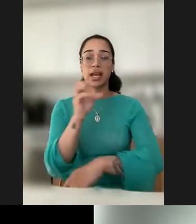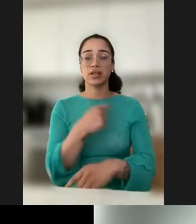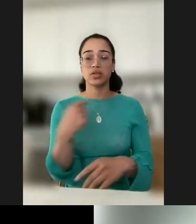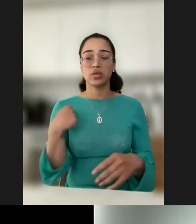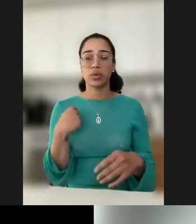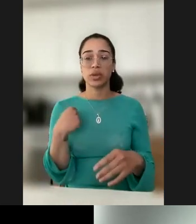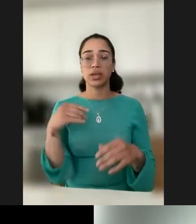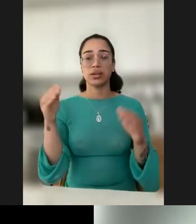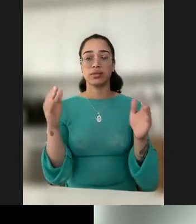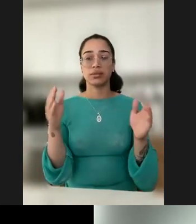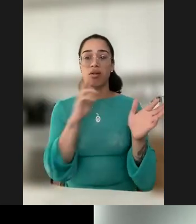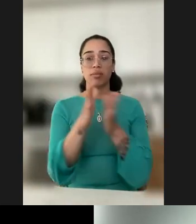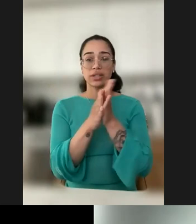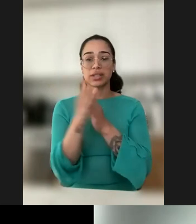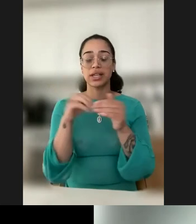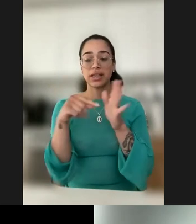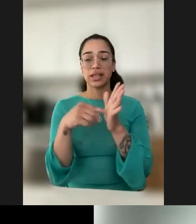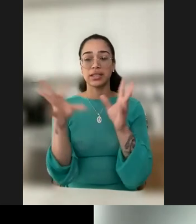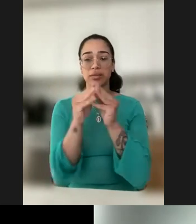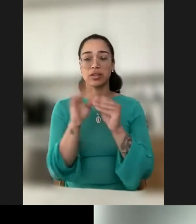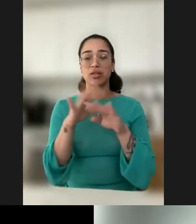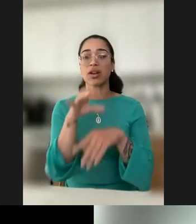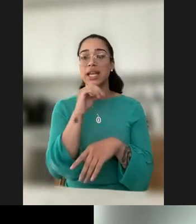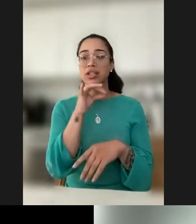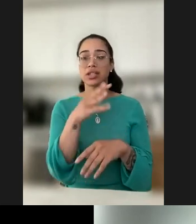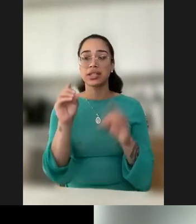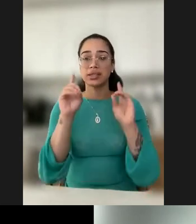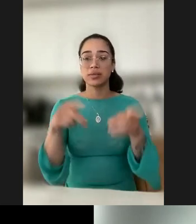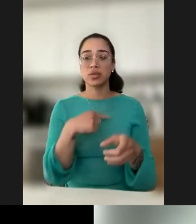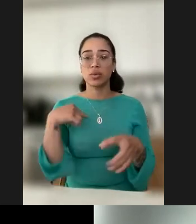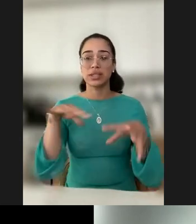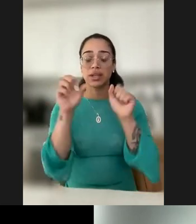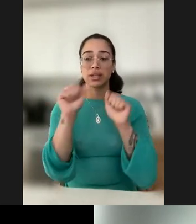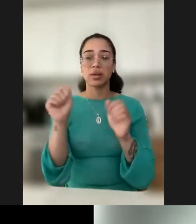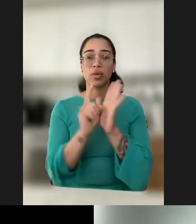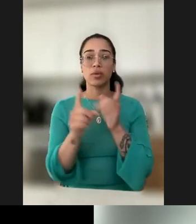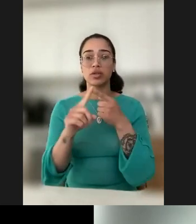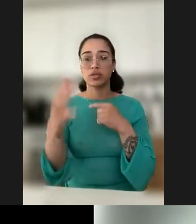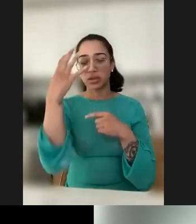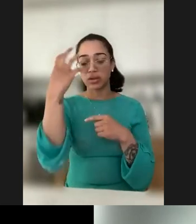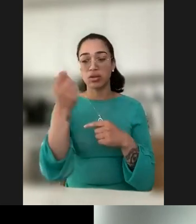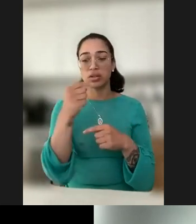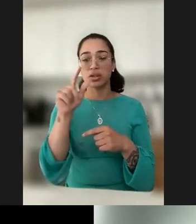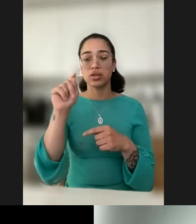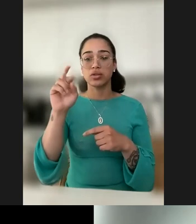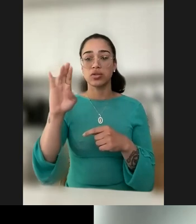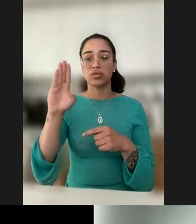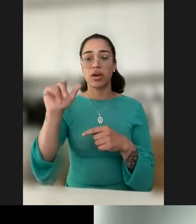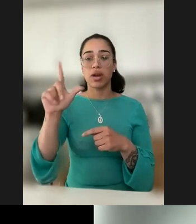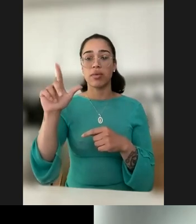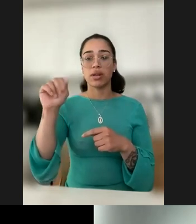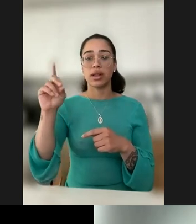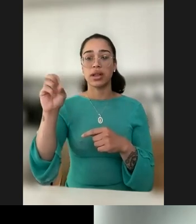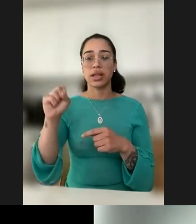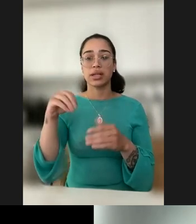Advisory Committee on Aging and Disability meeting, we take a moment to acknowledge the tribal lands in California in